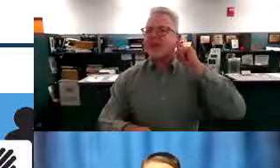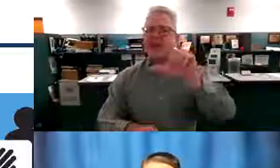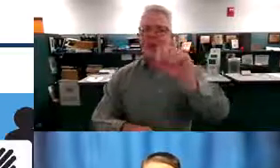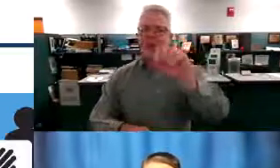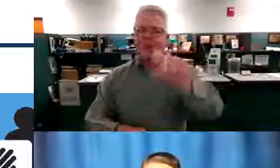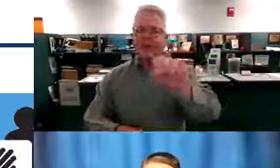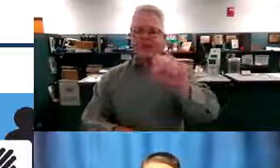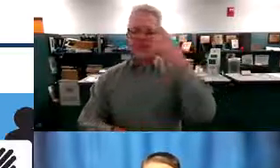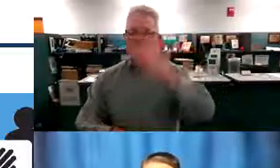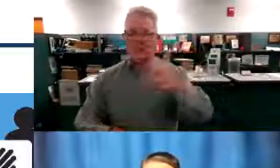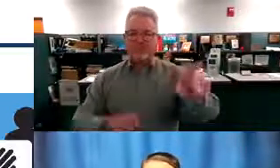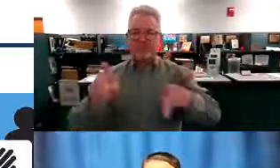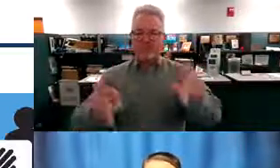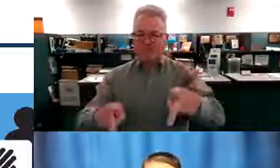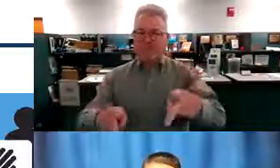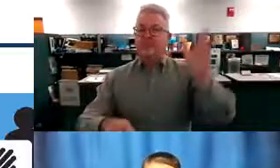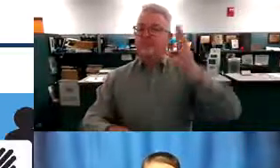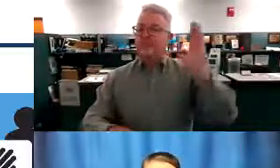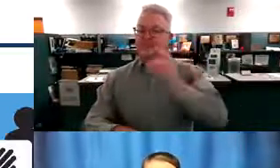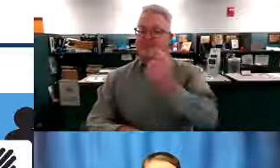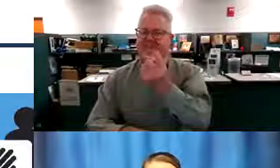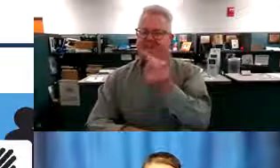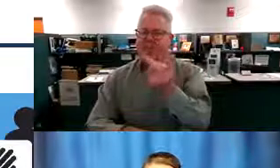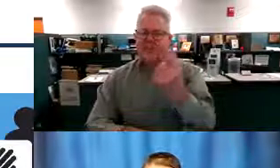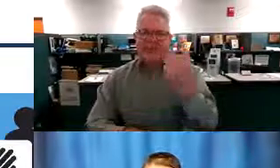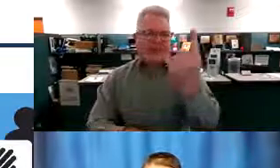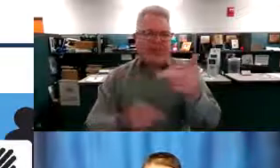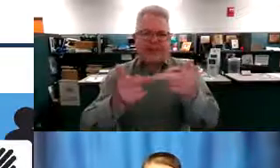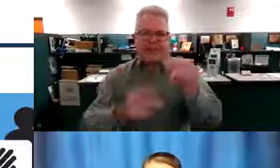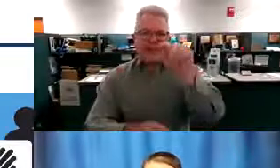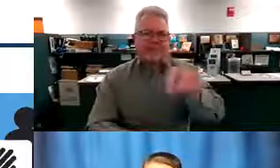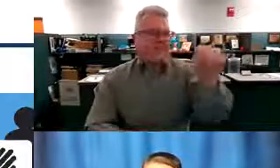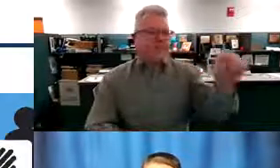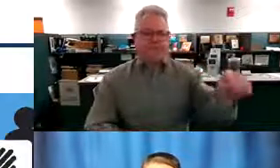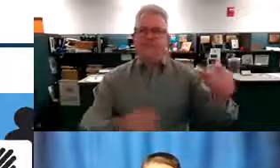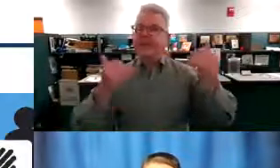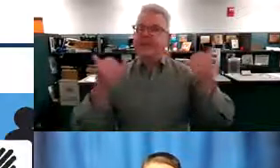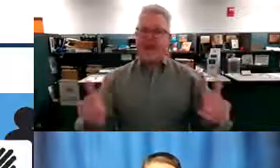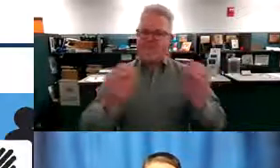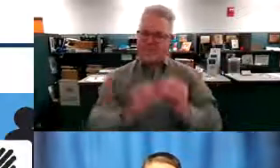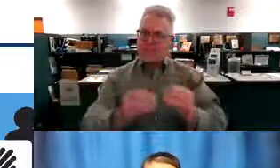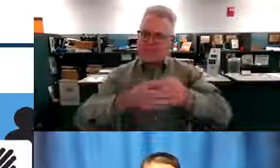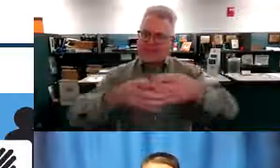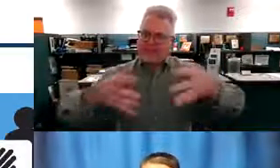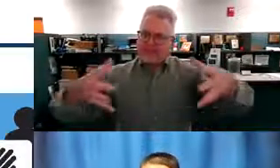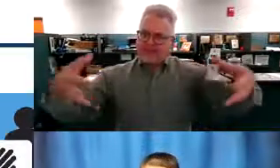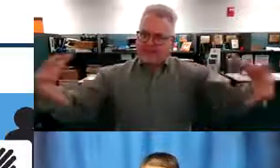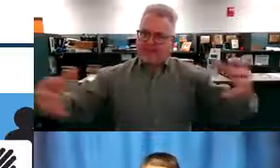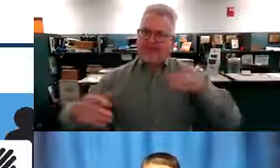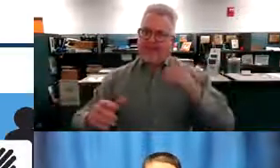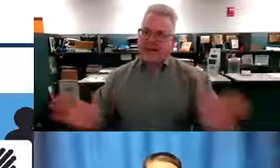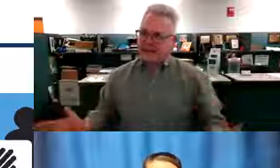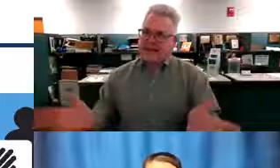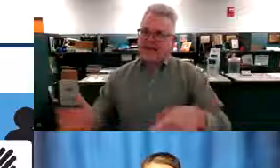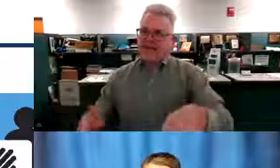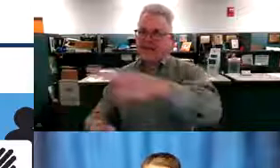here is hearing loops for people who are hard of hearing. Previously, there was only 1 or 2 places that had